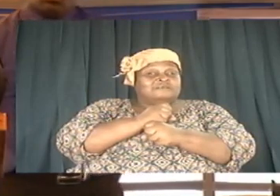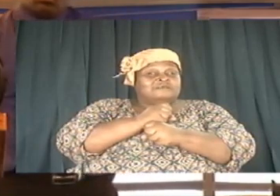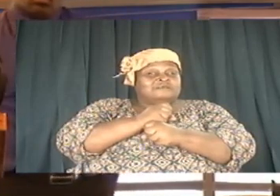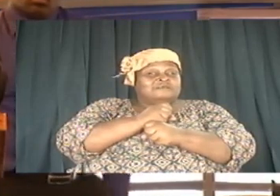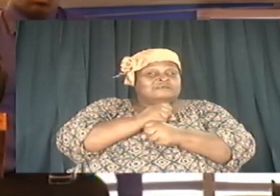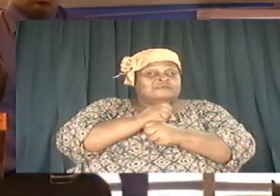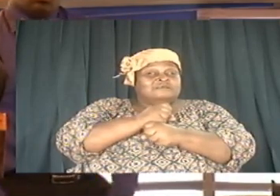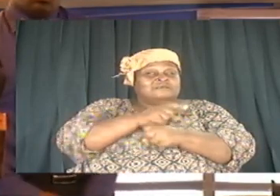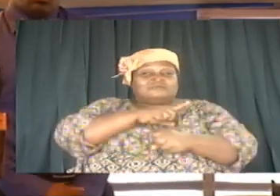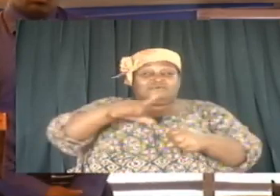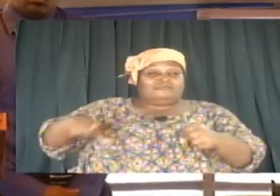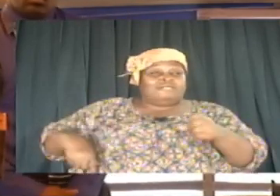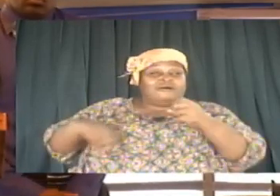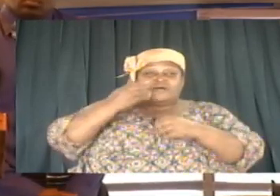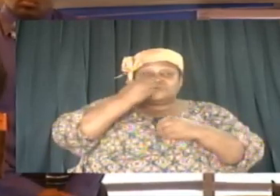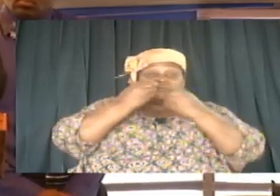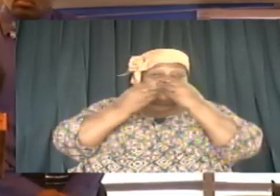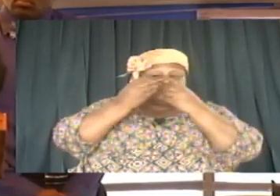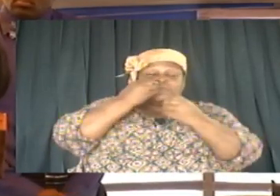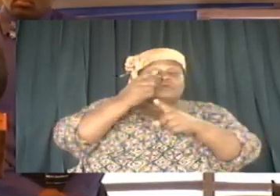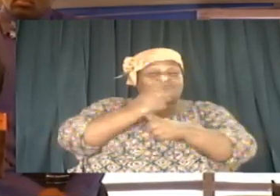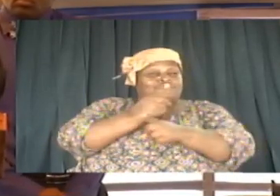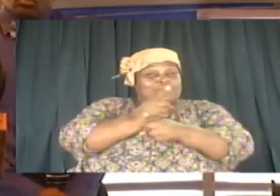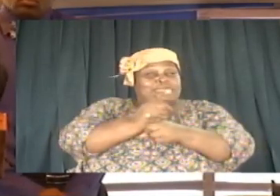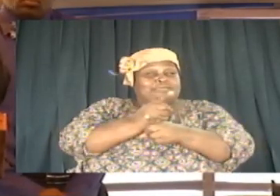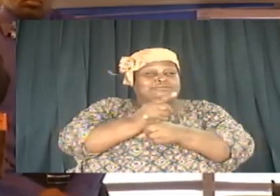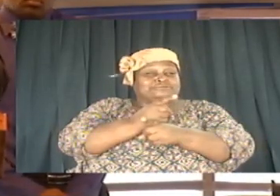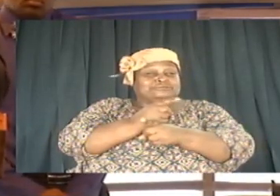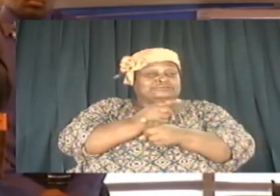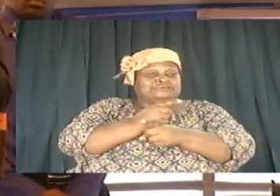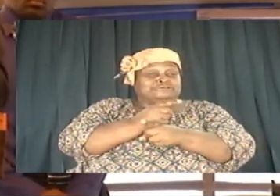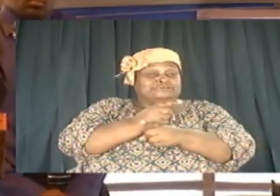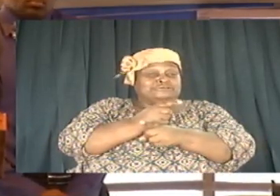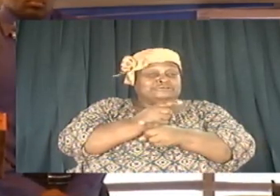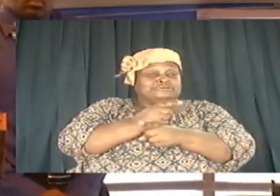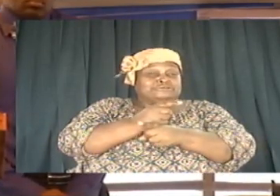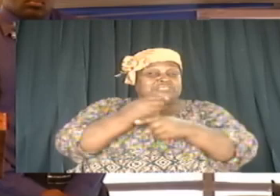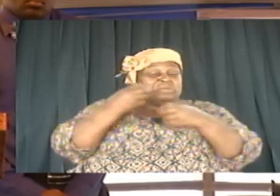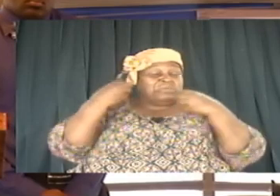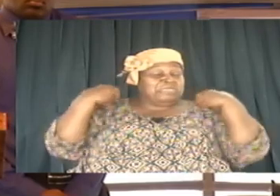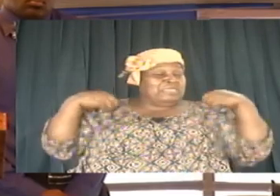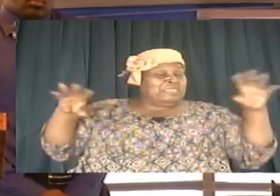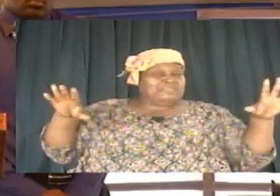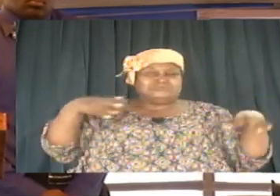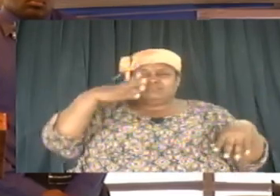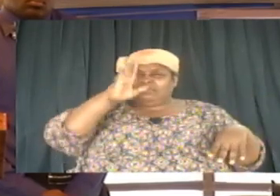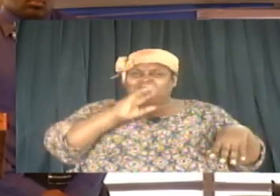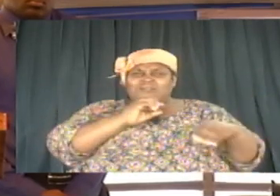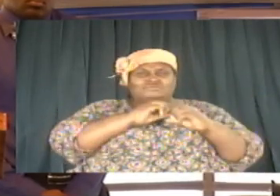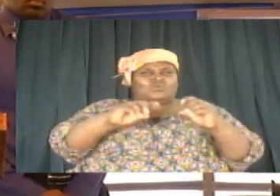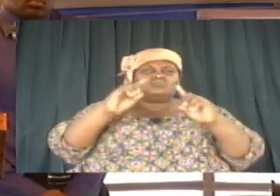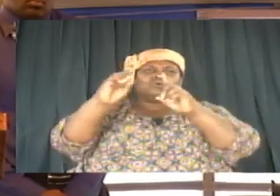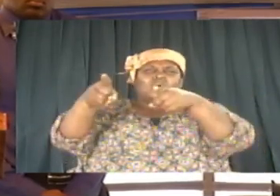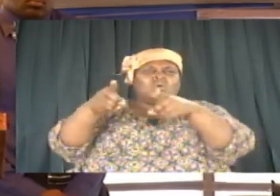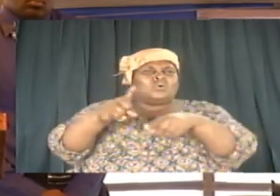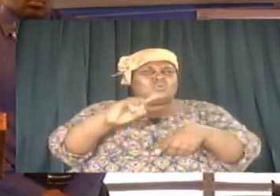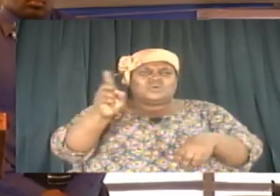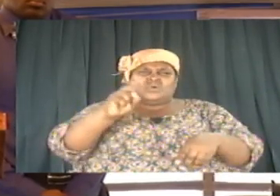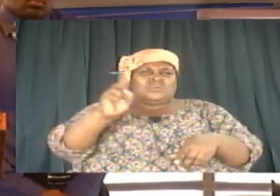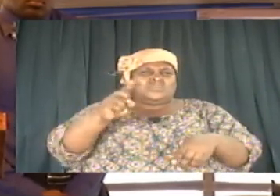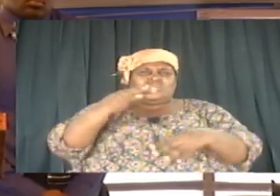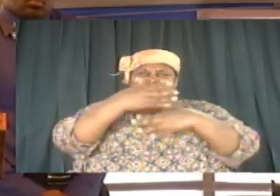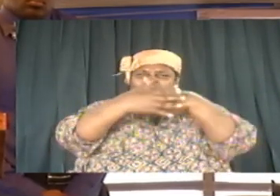if the angels of God couldn't dare to go where the blood was and where they were having the table with the lamb on the